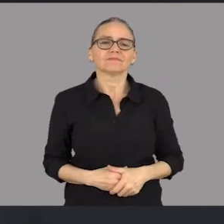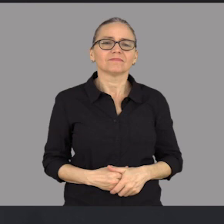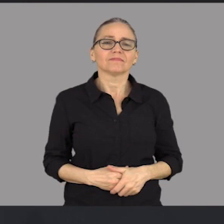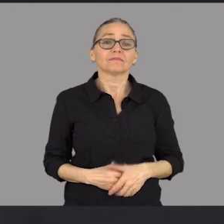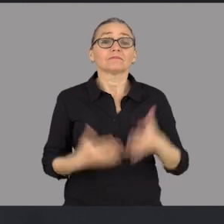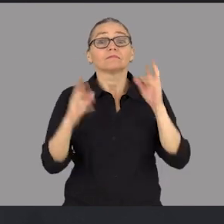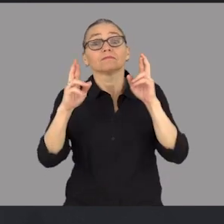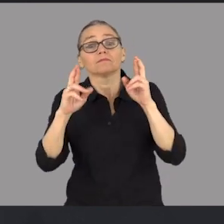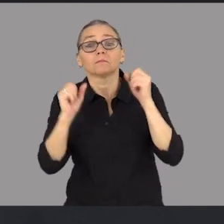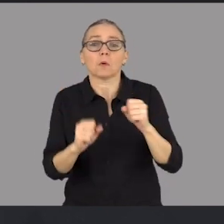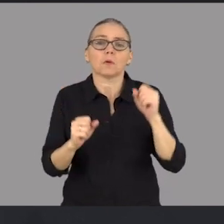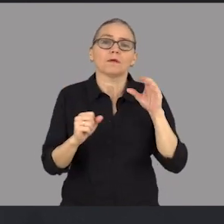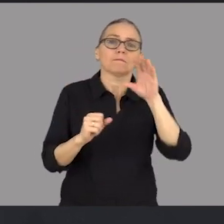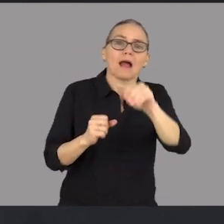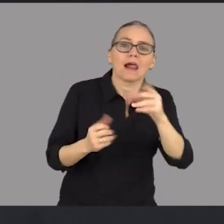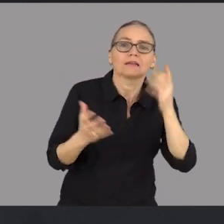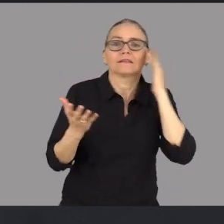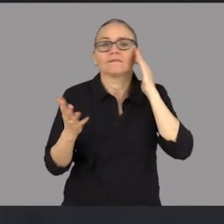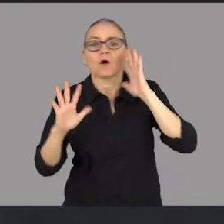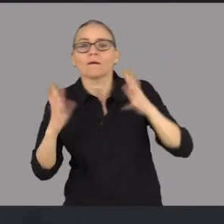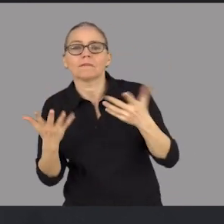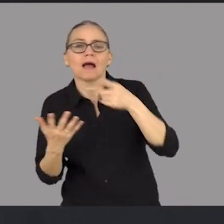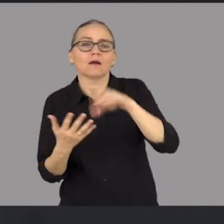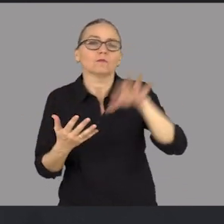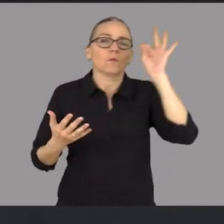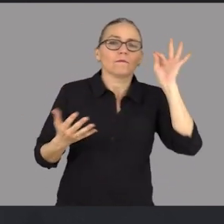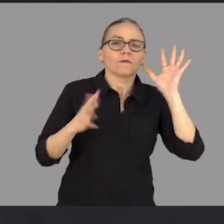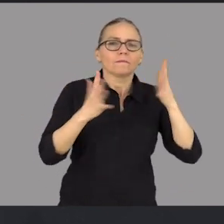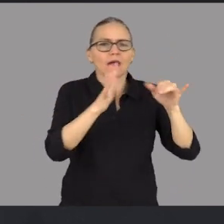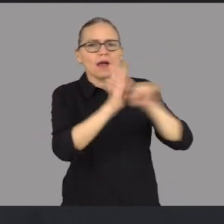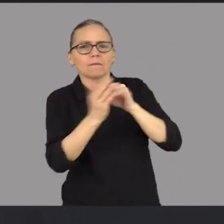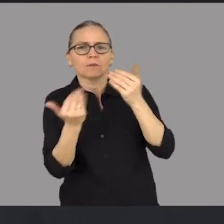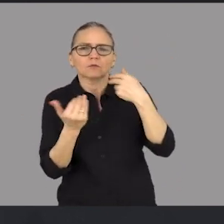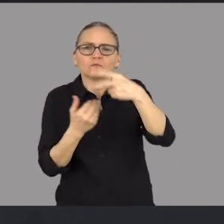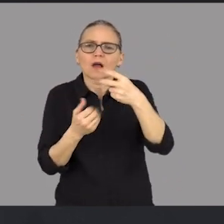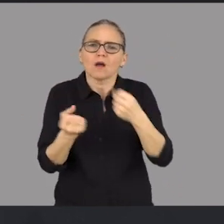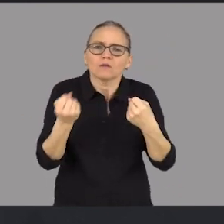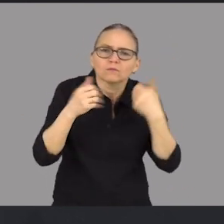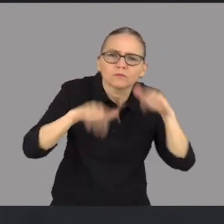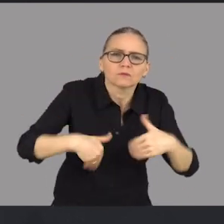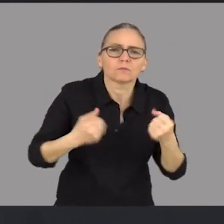I would definitely say reach out to us at that